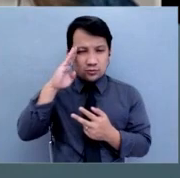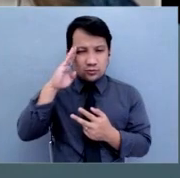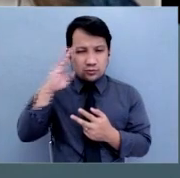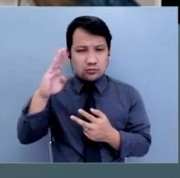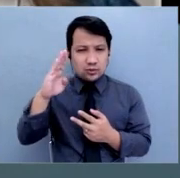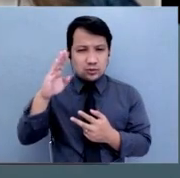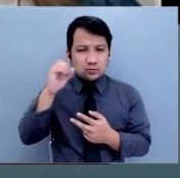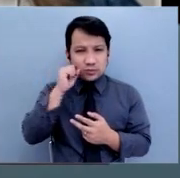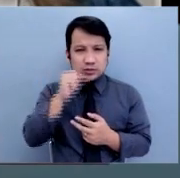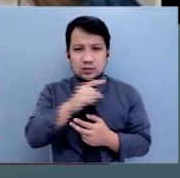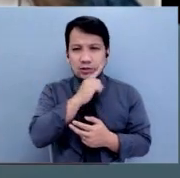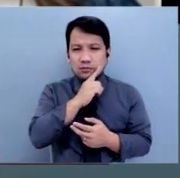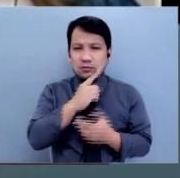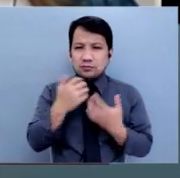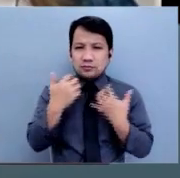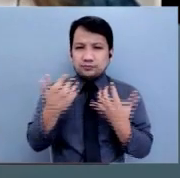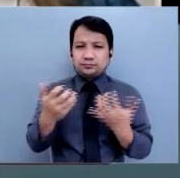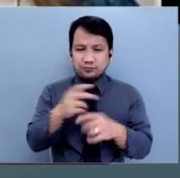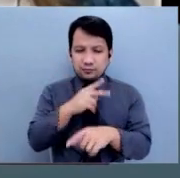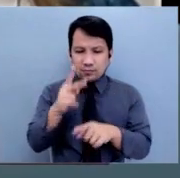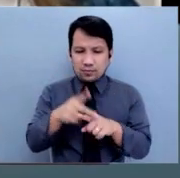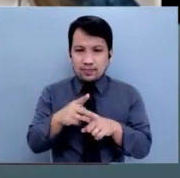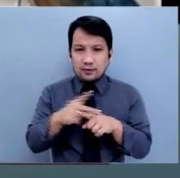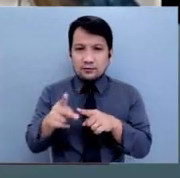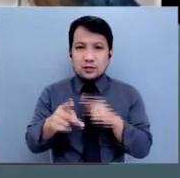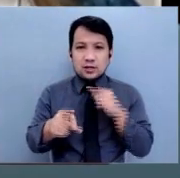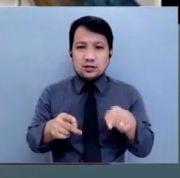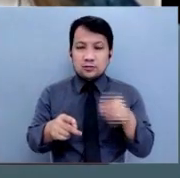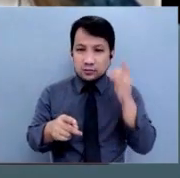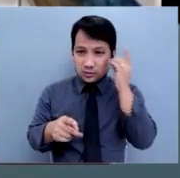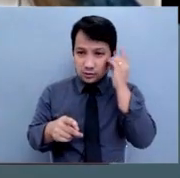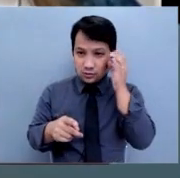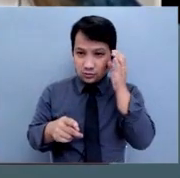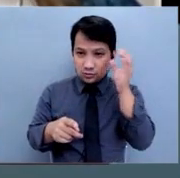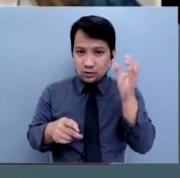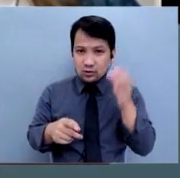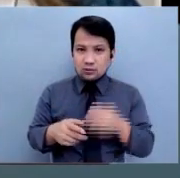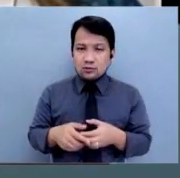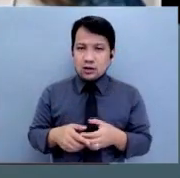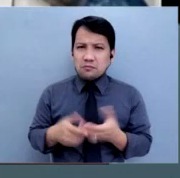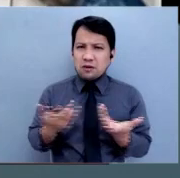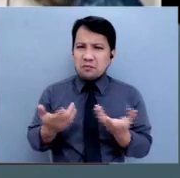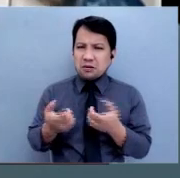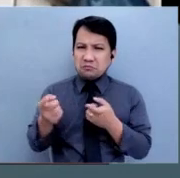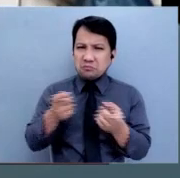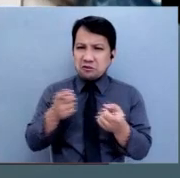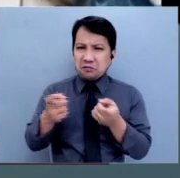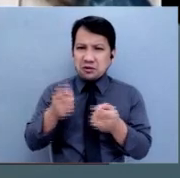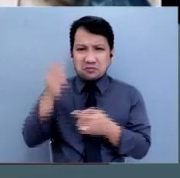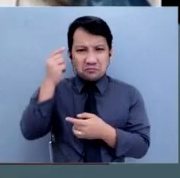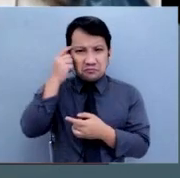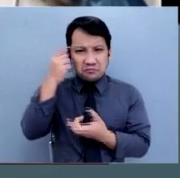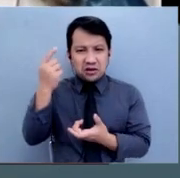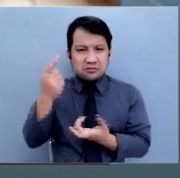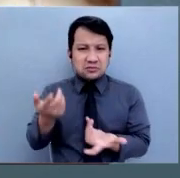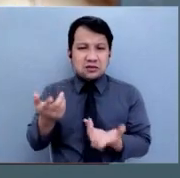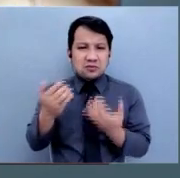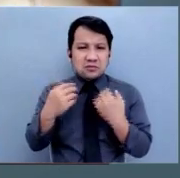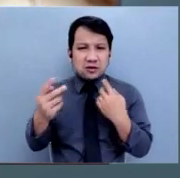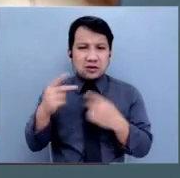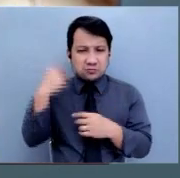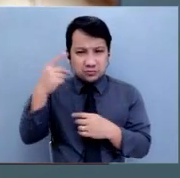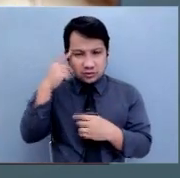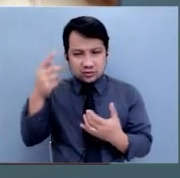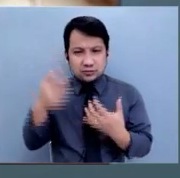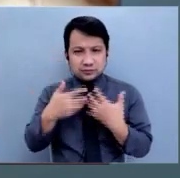Kung tatanungin naman ng political science professor na si Dennis Coronacion, tila mind conditioning ang mga political rally ngayon. So it's meant